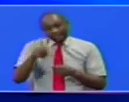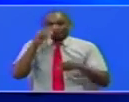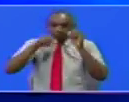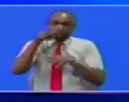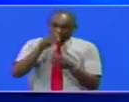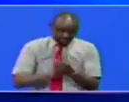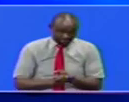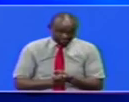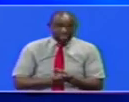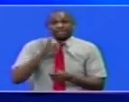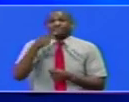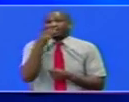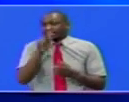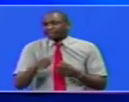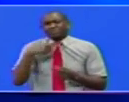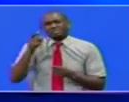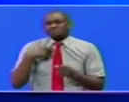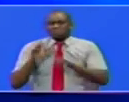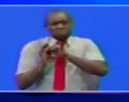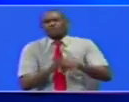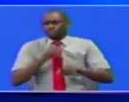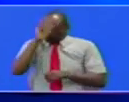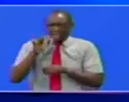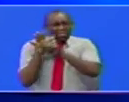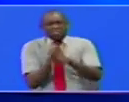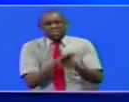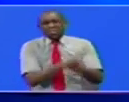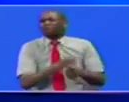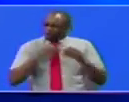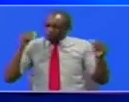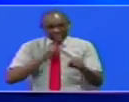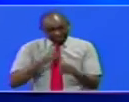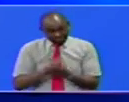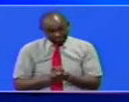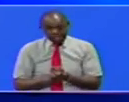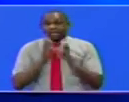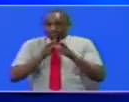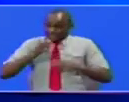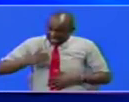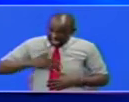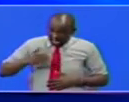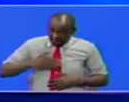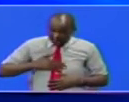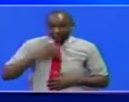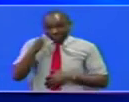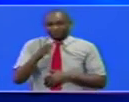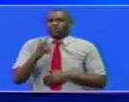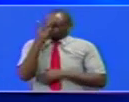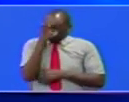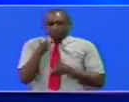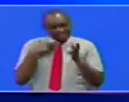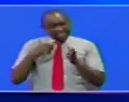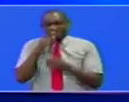year's polls, telling them that they have been sidelined by Jubilee for long. Marimi Mwangi covered NASA's two main rallies